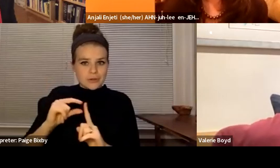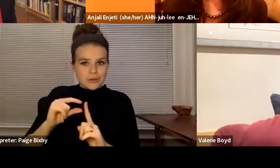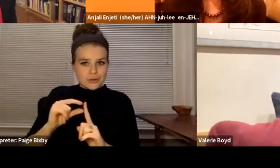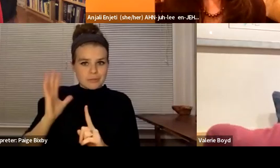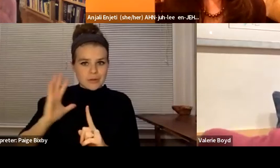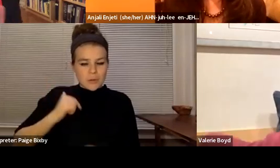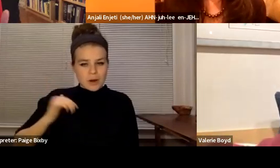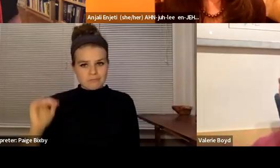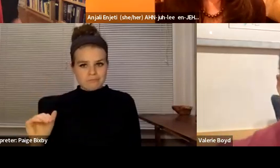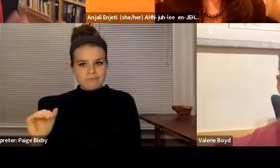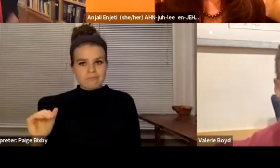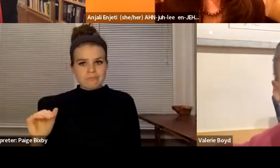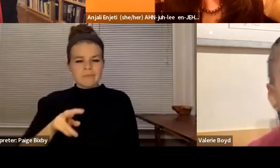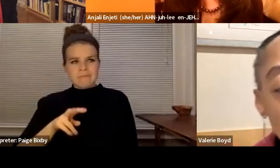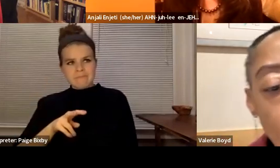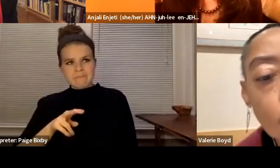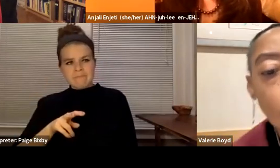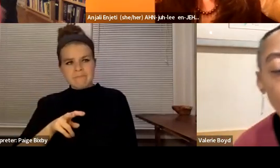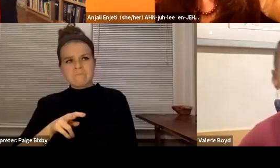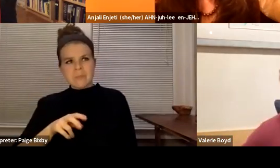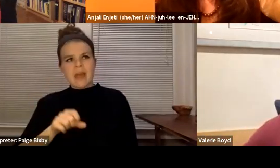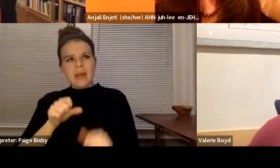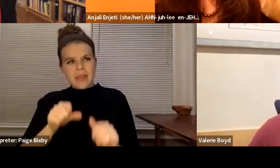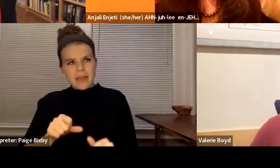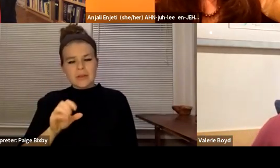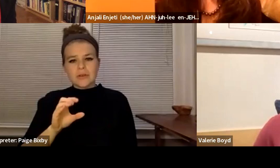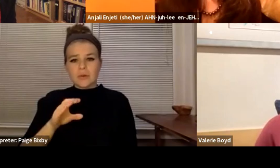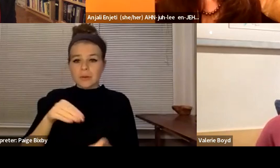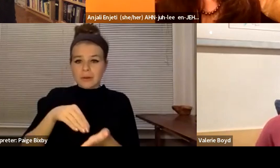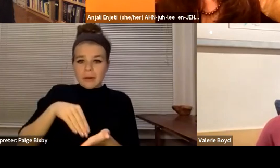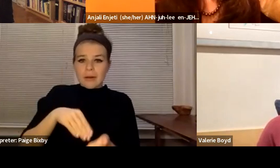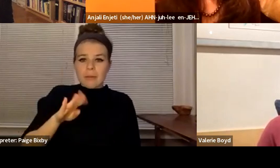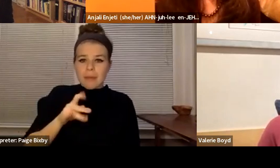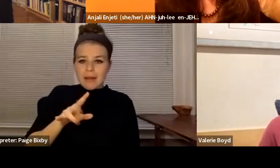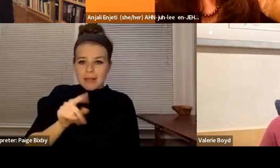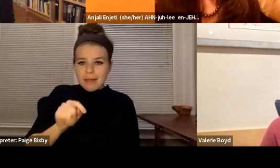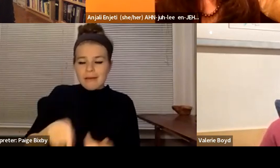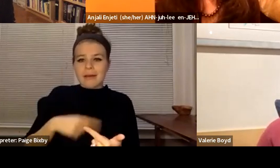like, okay, this is not, you know, these folks can do ballet, they can do Afro-Caribbean dance,